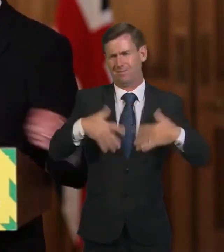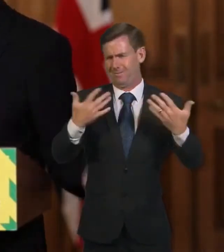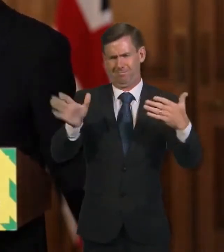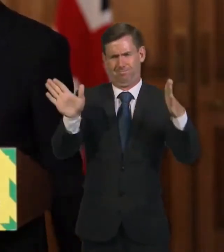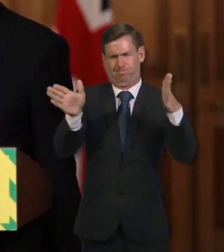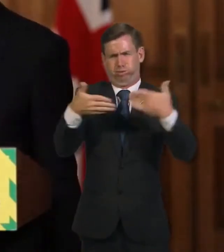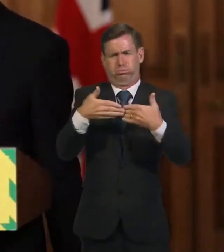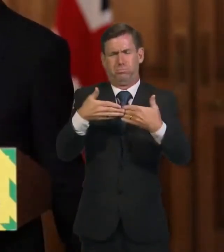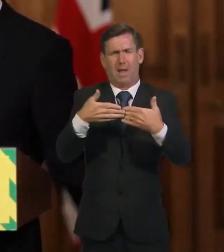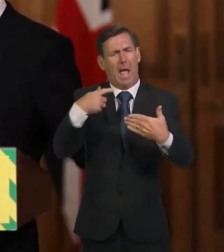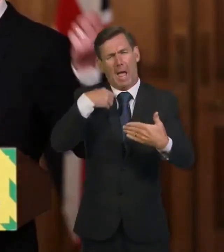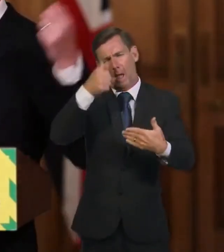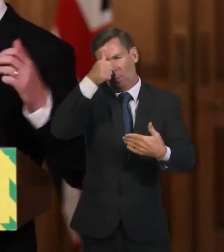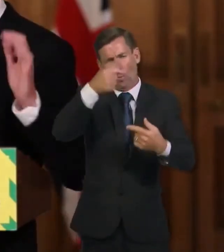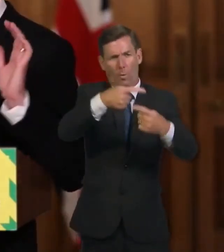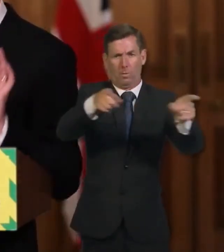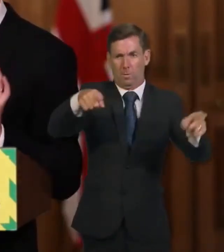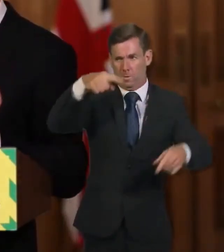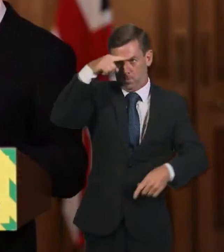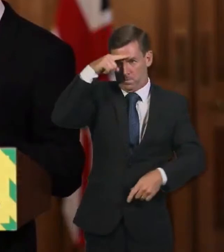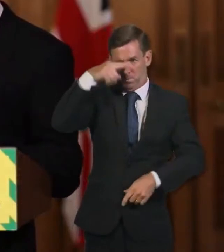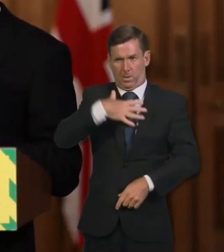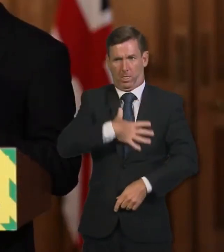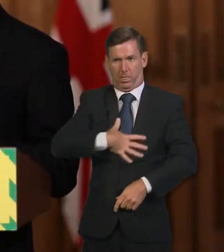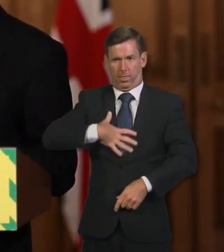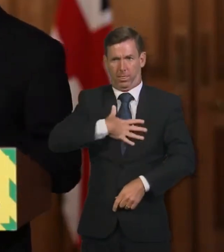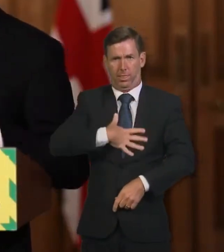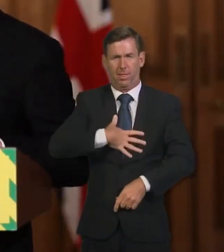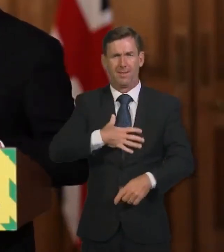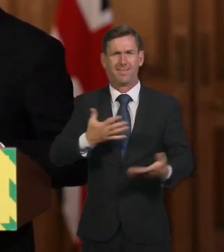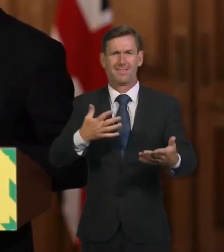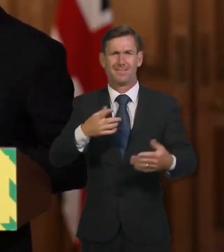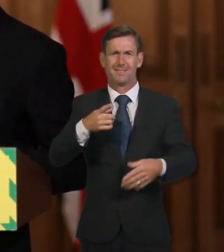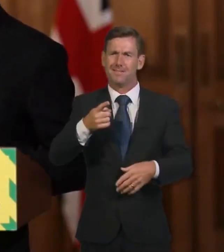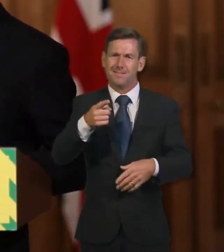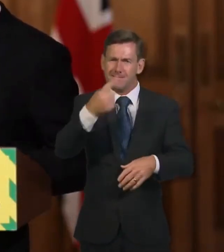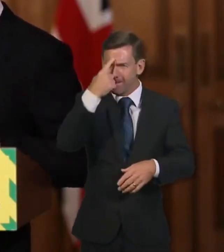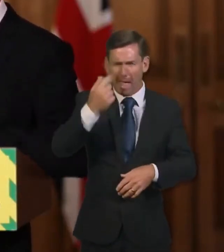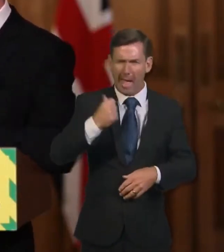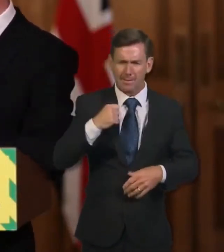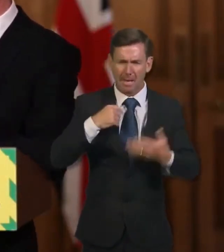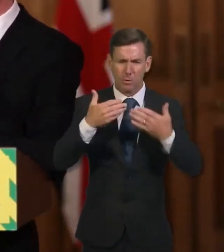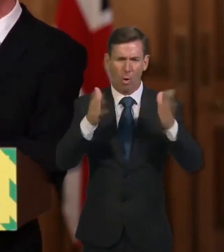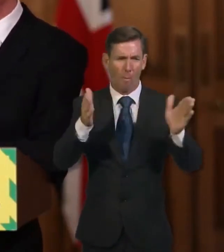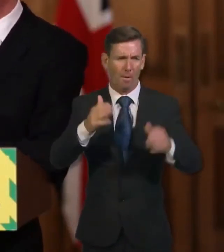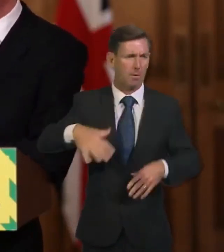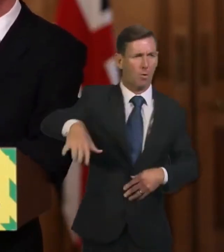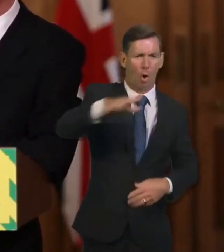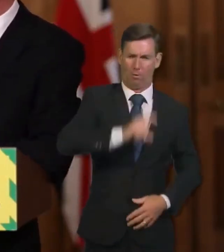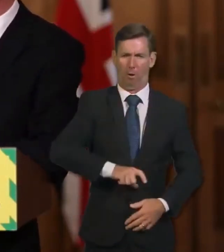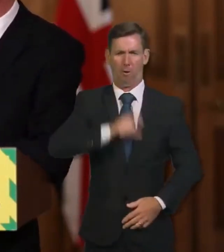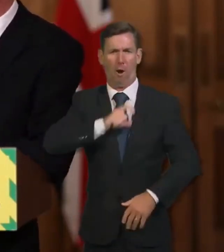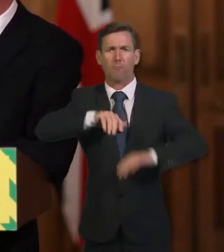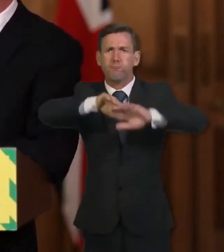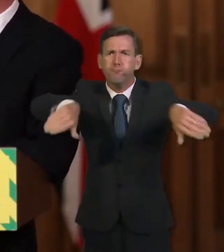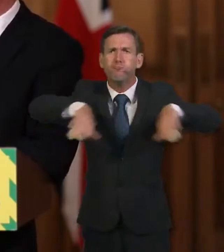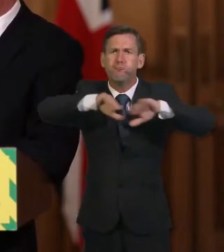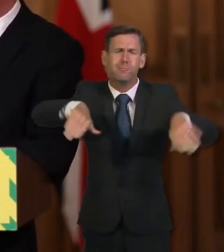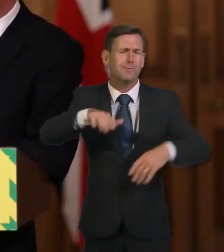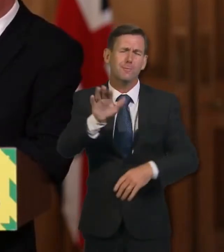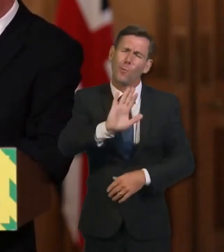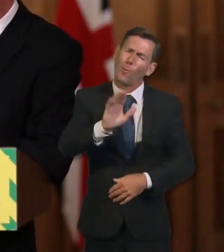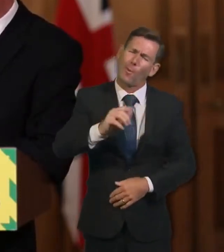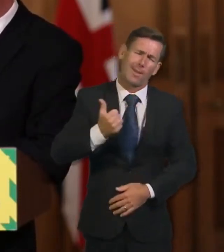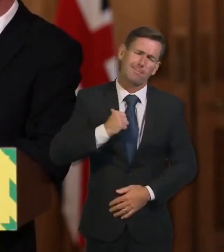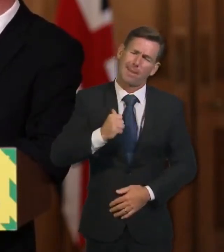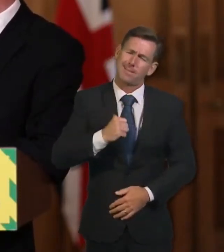case that you pull up the shutter and everyone comes rushing in. But equally, the experience in the UK and elsewhere is that over time, people